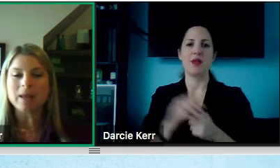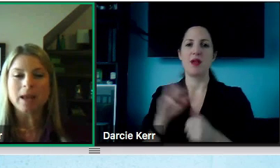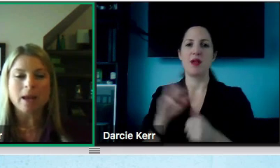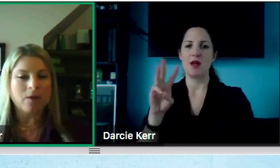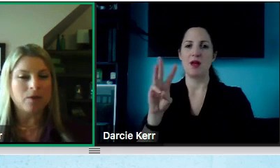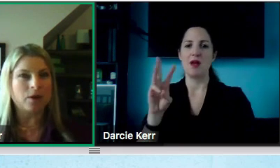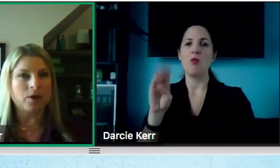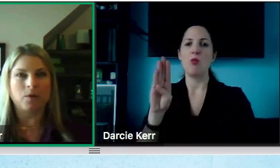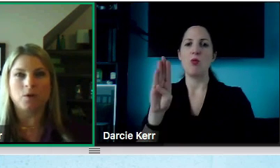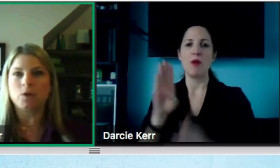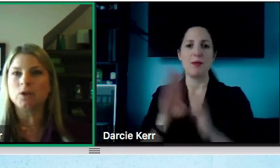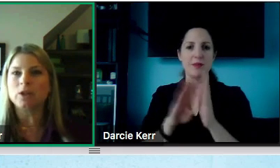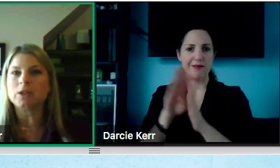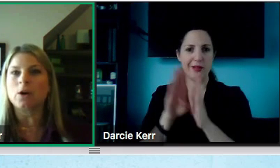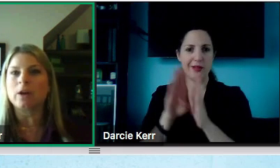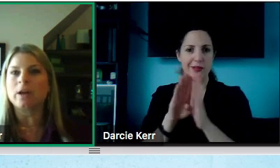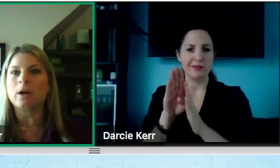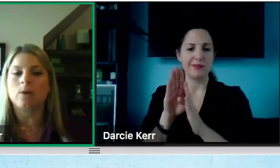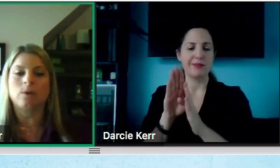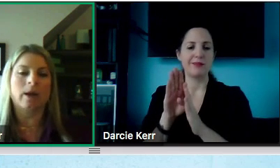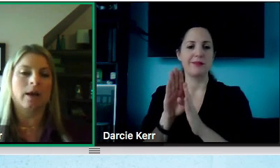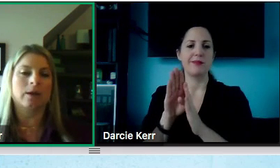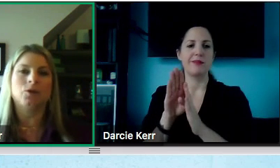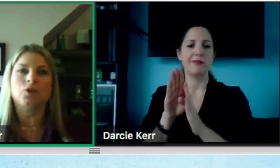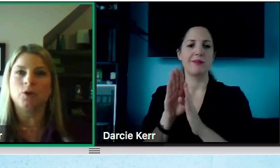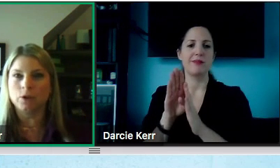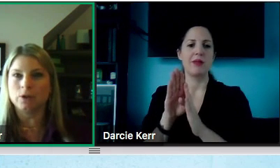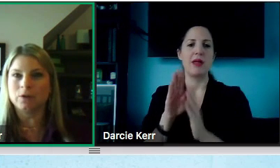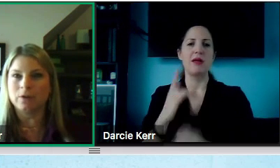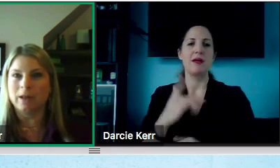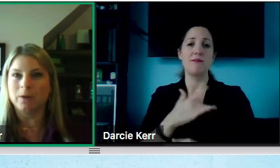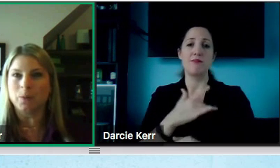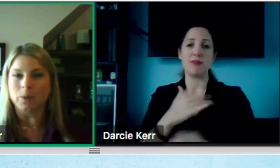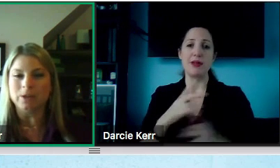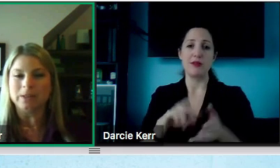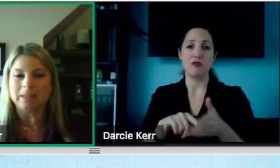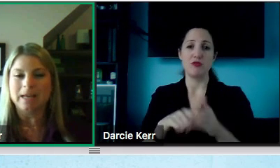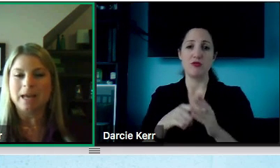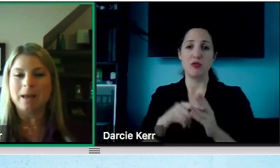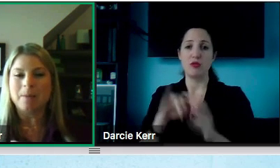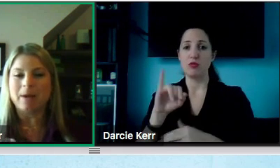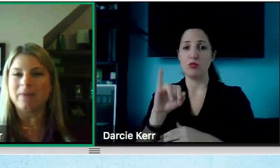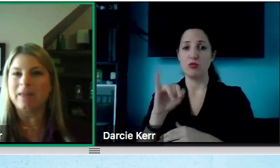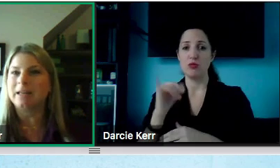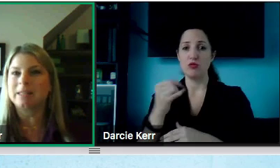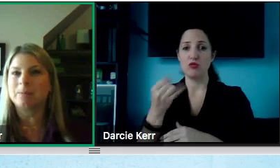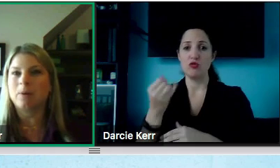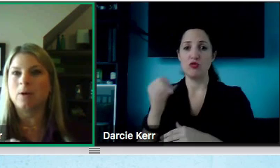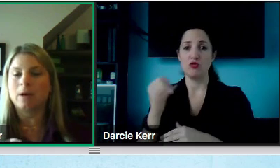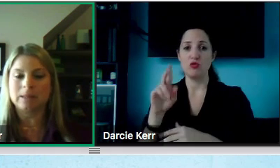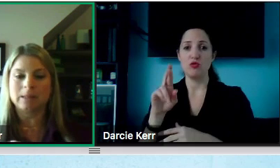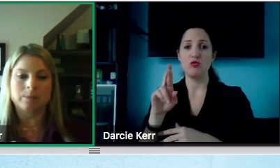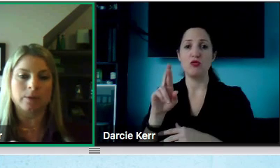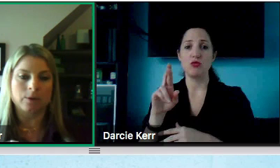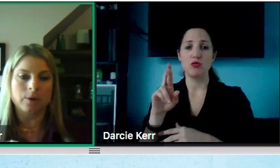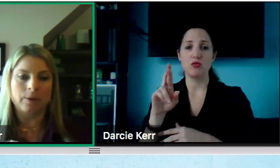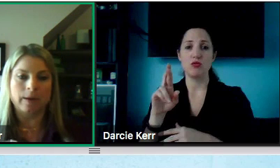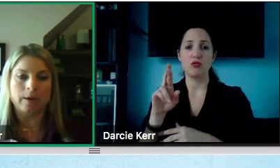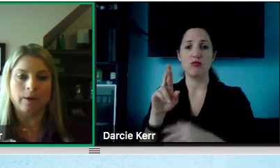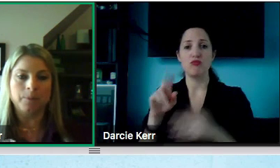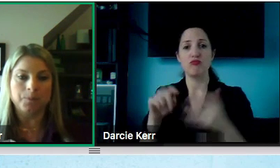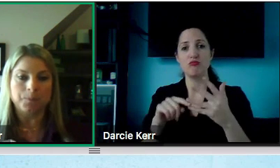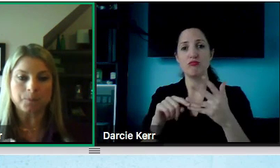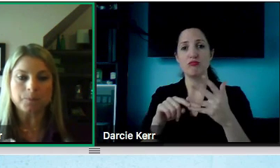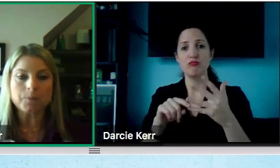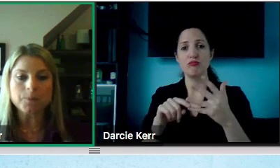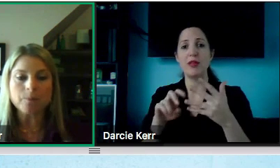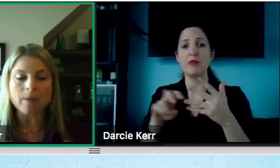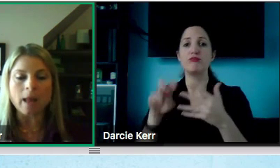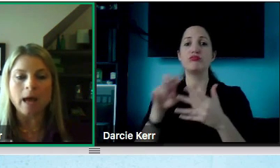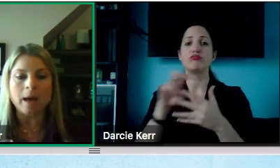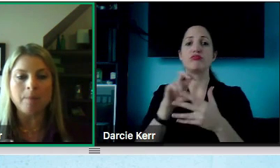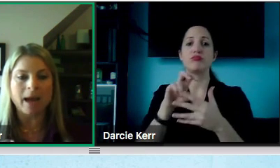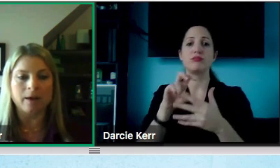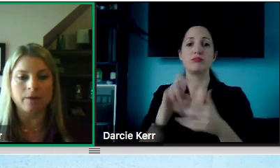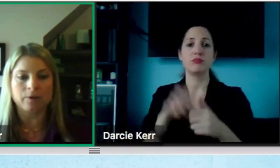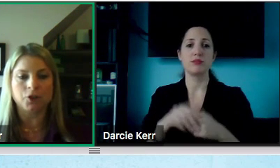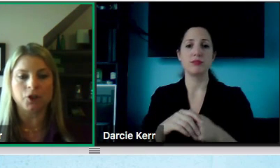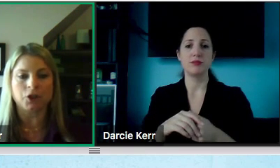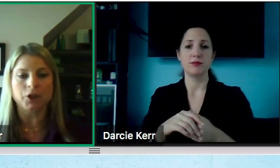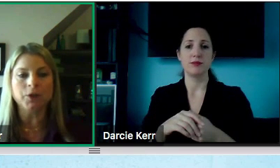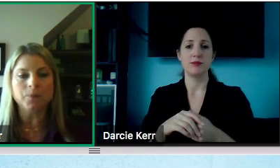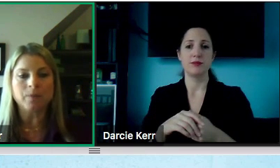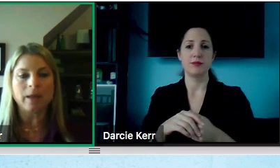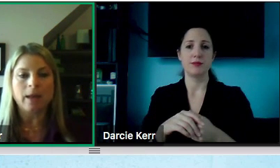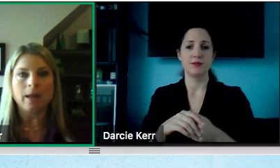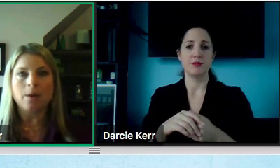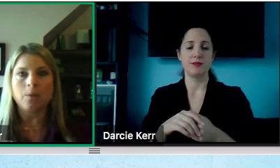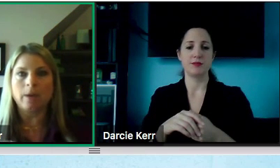developers. They're usually starting out as junior developers, but that is a possible career path